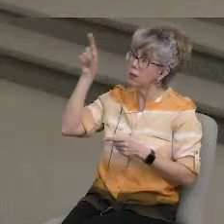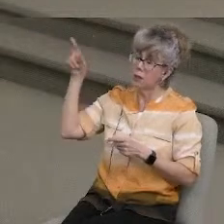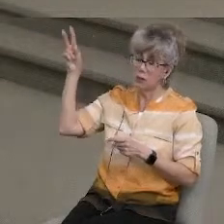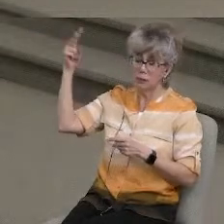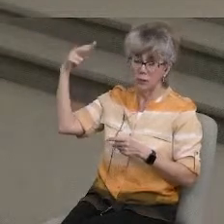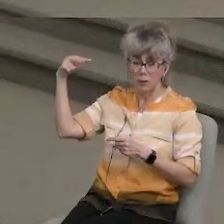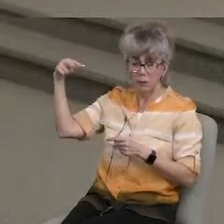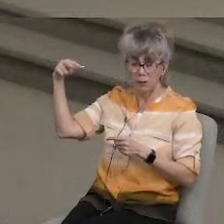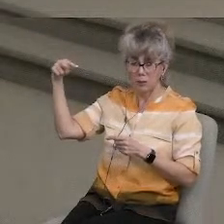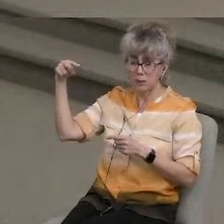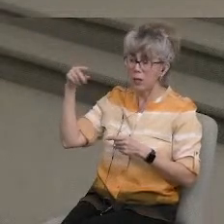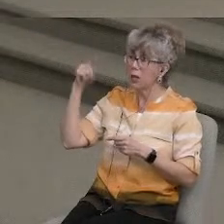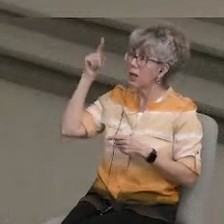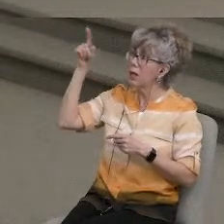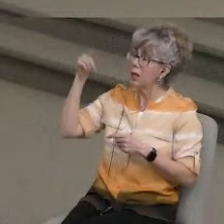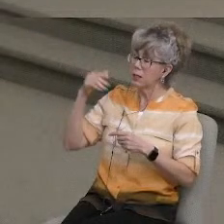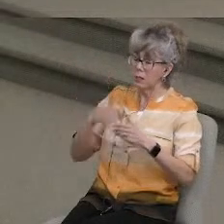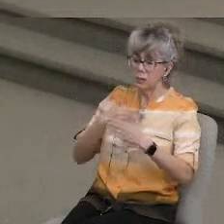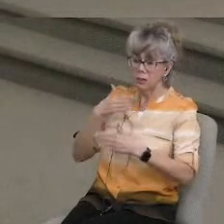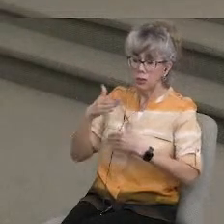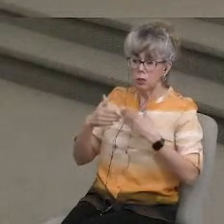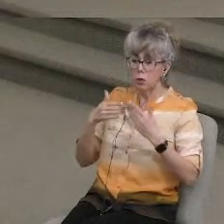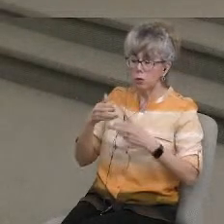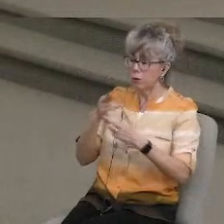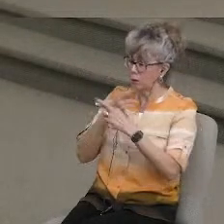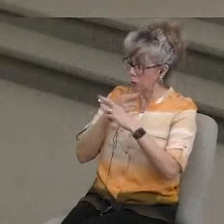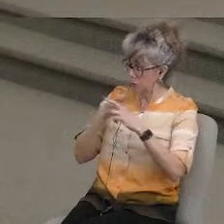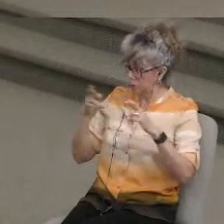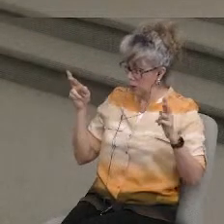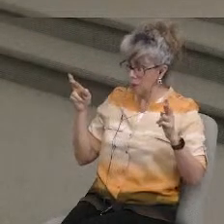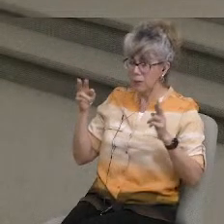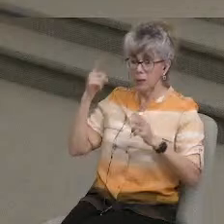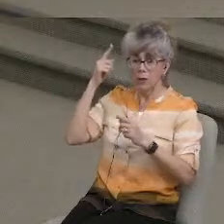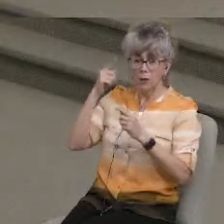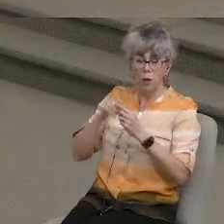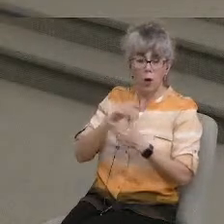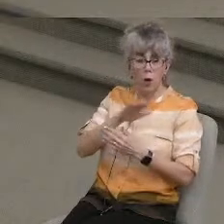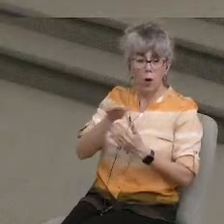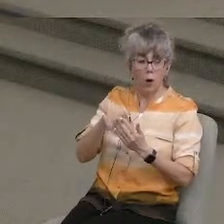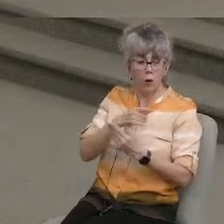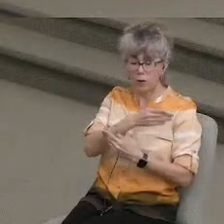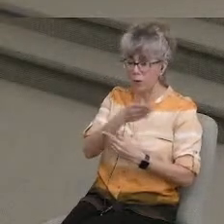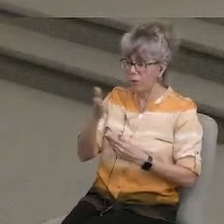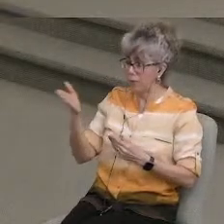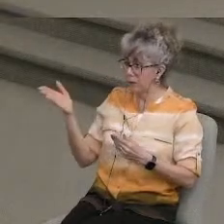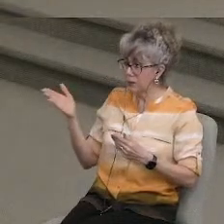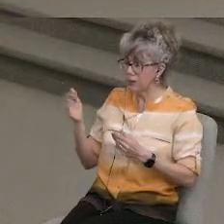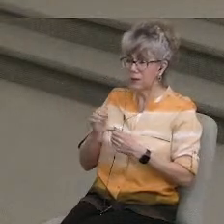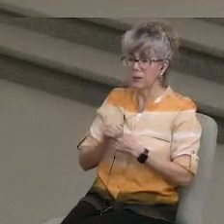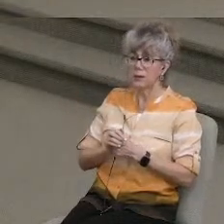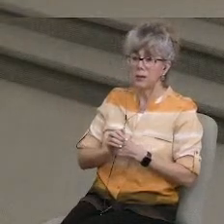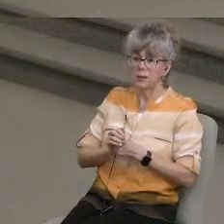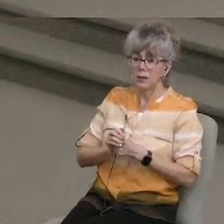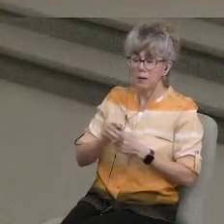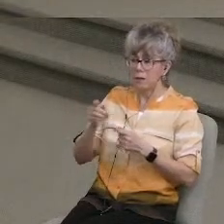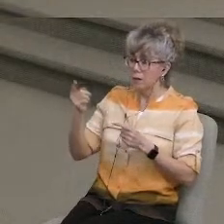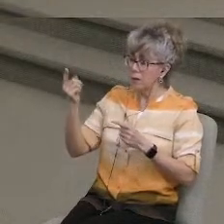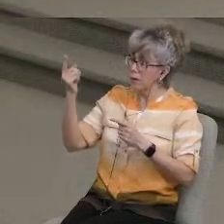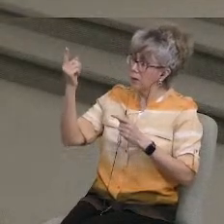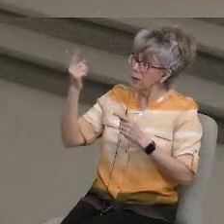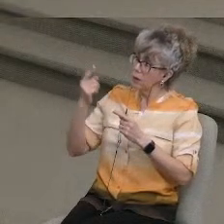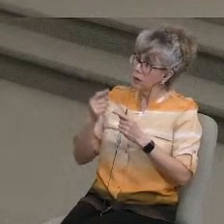of rescuing and redeeming us from our sins. He knew the joy and hope of the new heavens and the new earth that would come after that